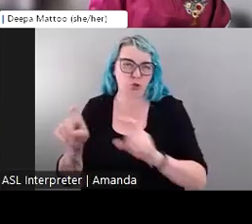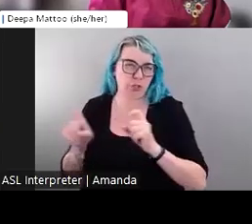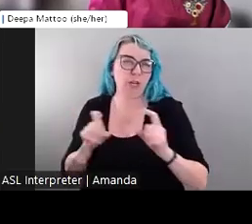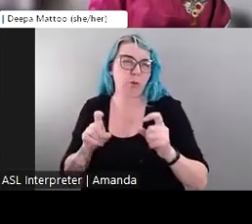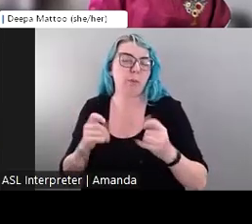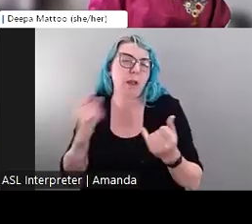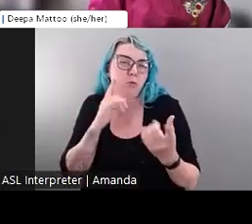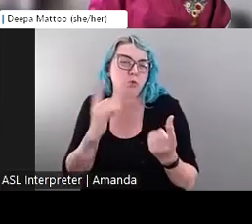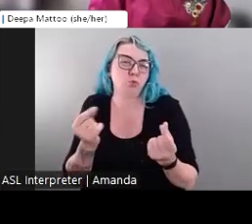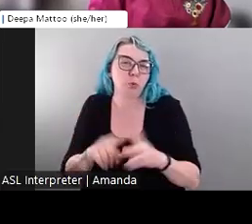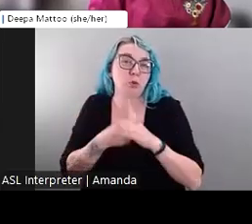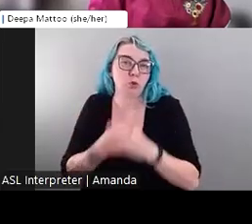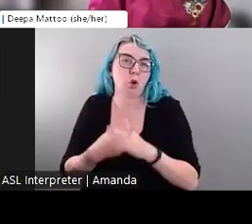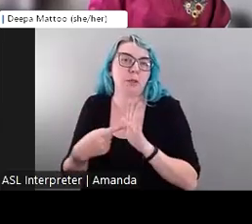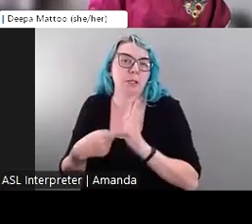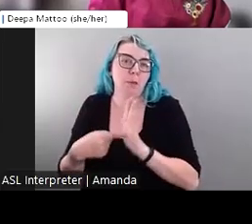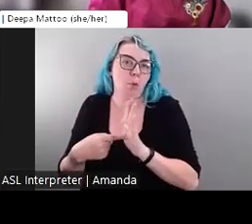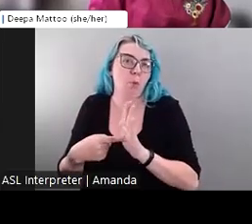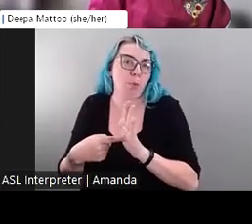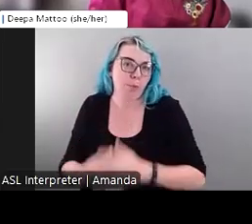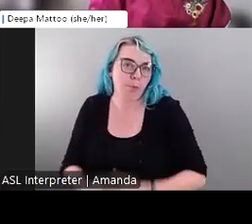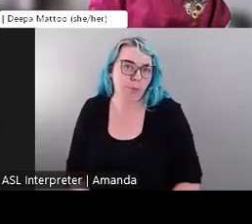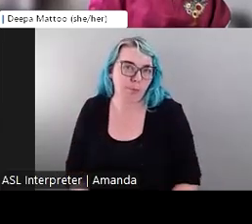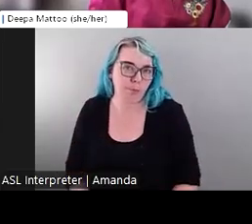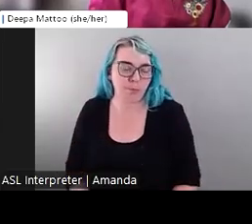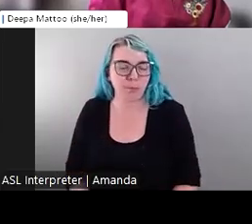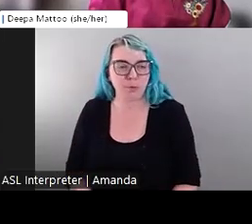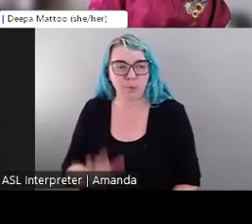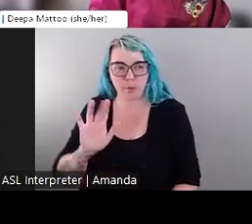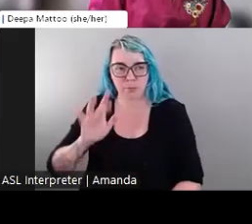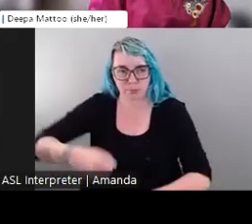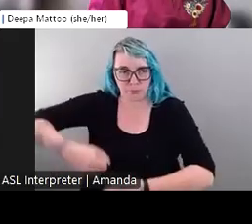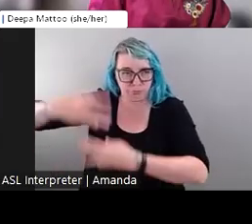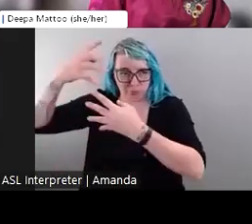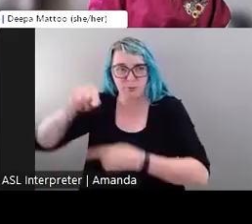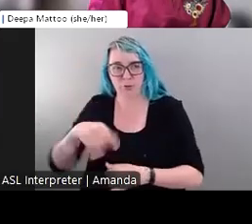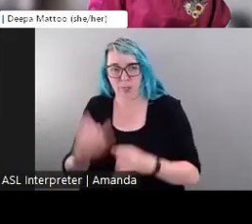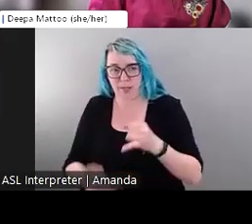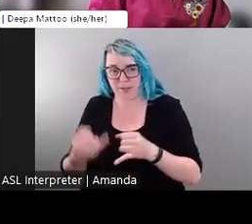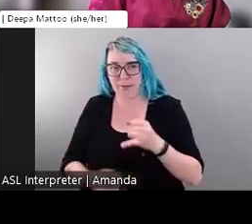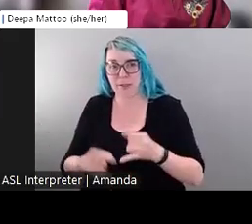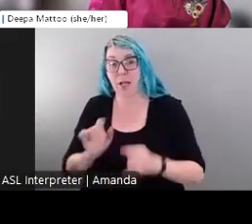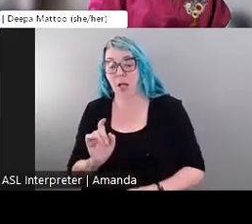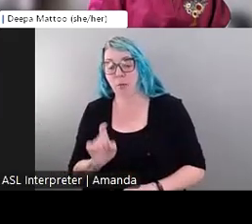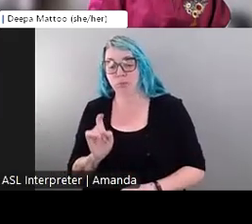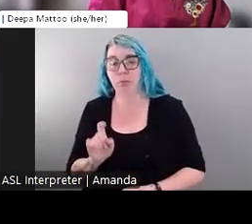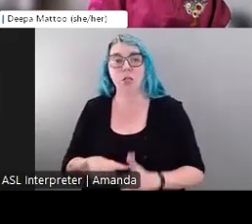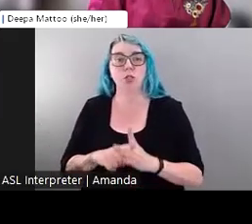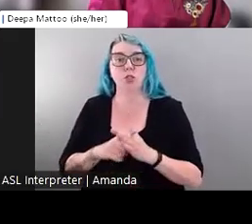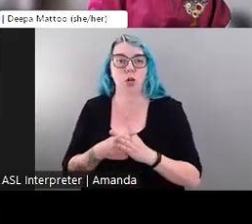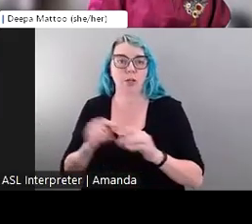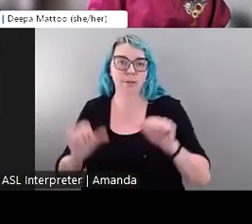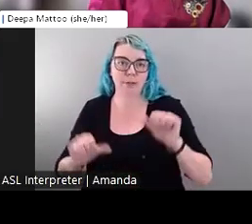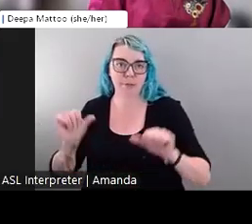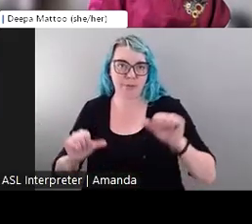tool. So I'm just going to scroll down to the bottom here and hit Start Assessment. And then once you get to